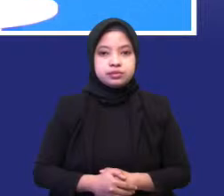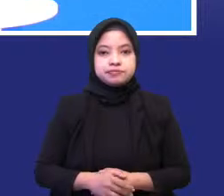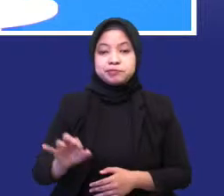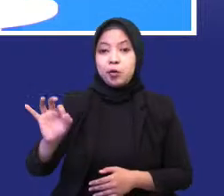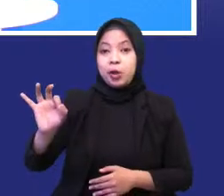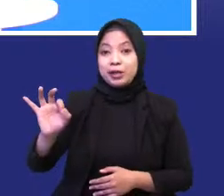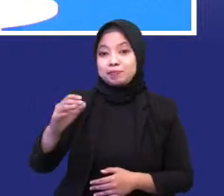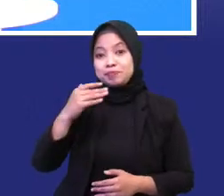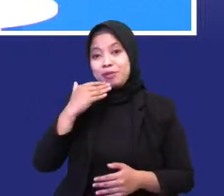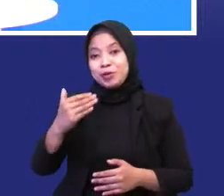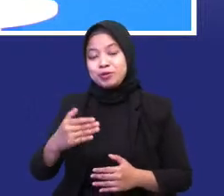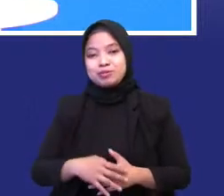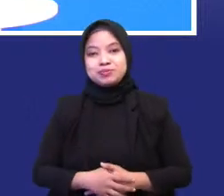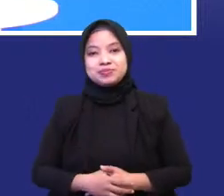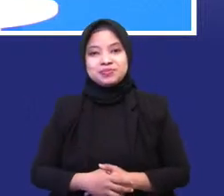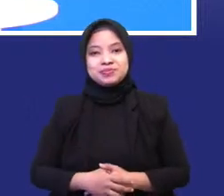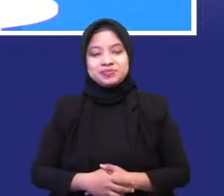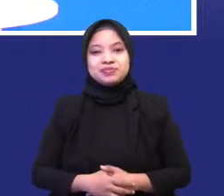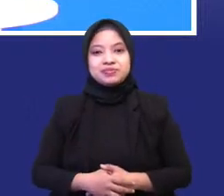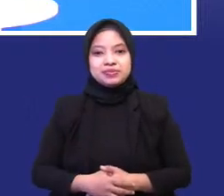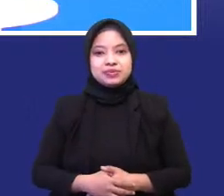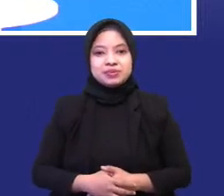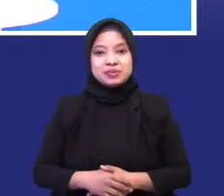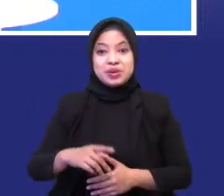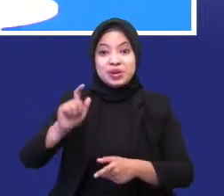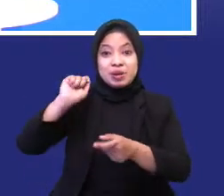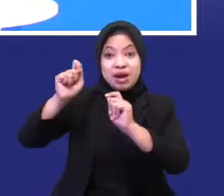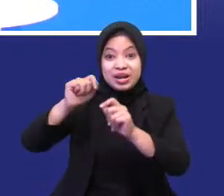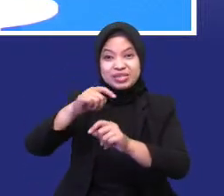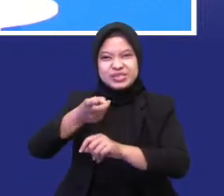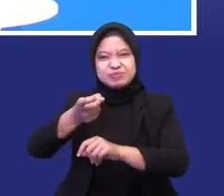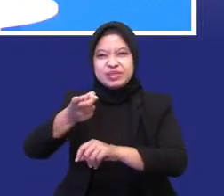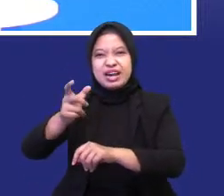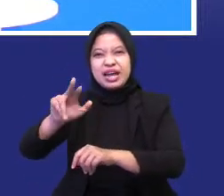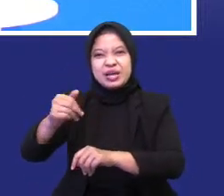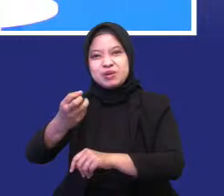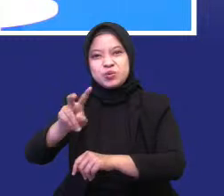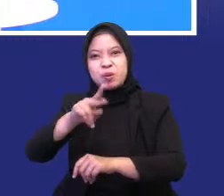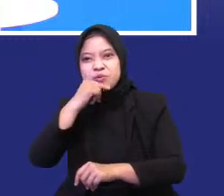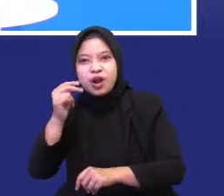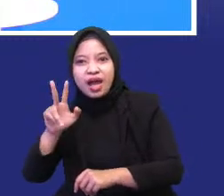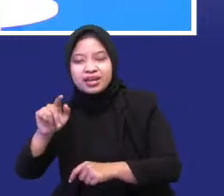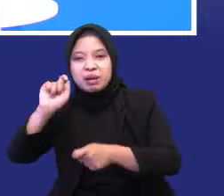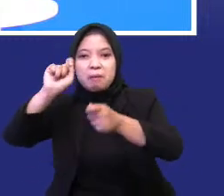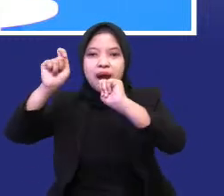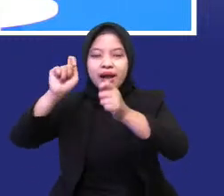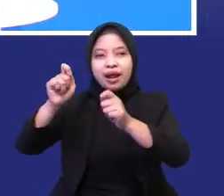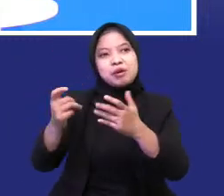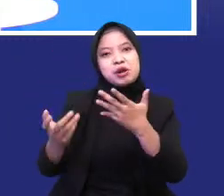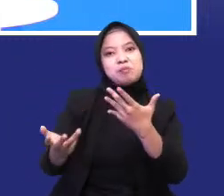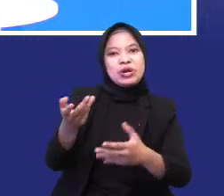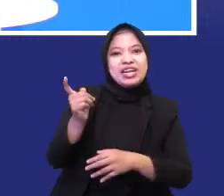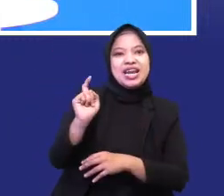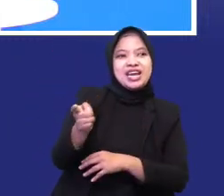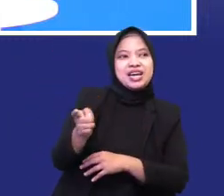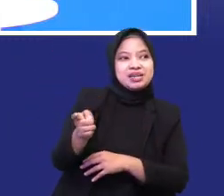Okay, so I suppose we'll have to wait till after Lebaran to see, but hopefully, as you say, if these can be followed.